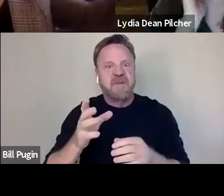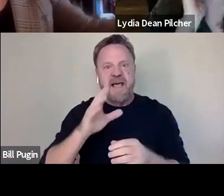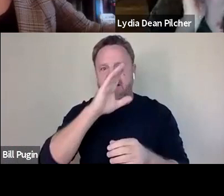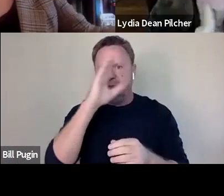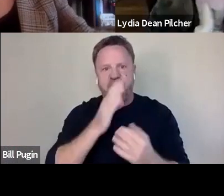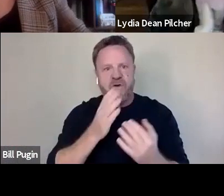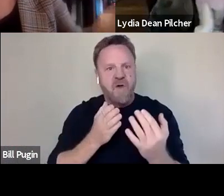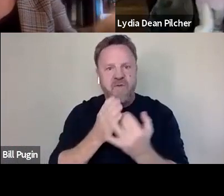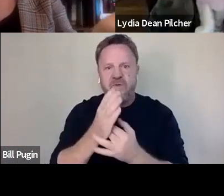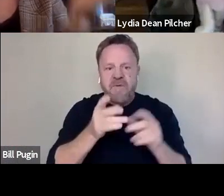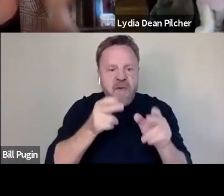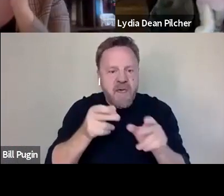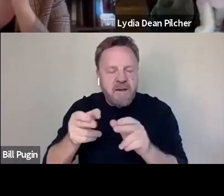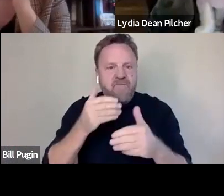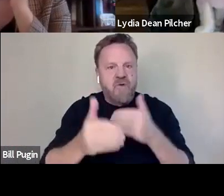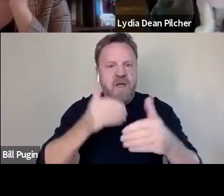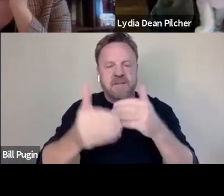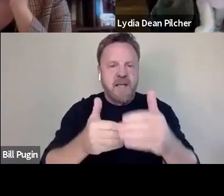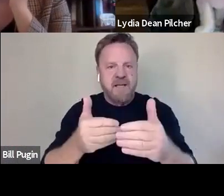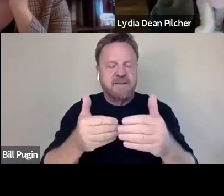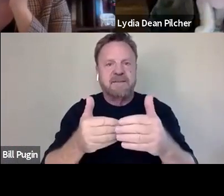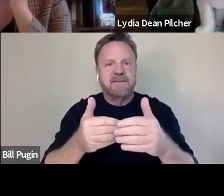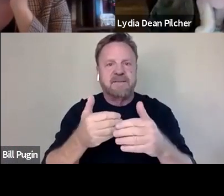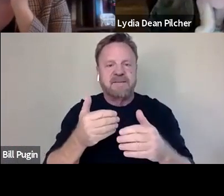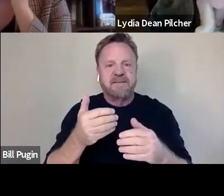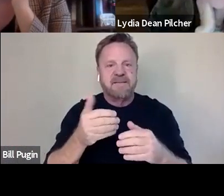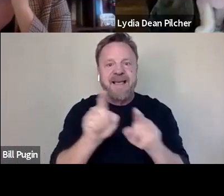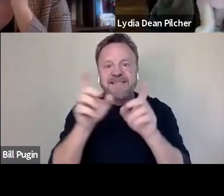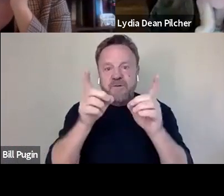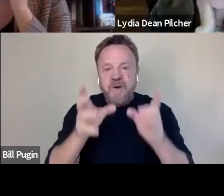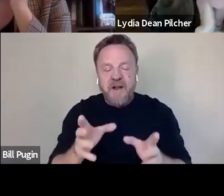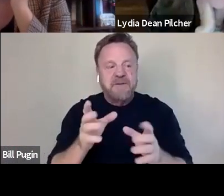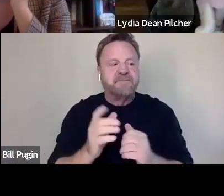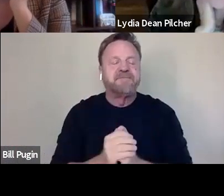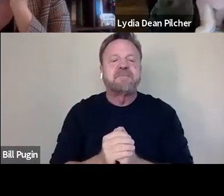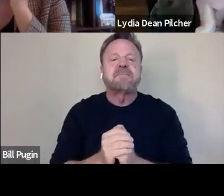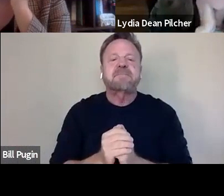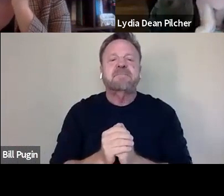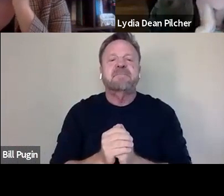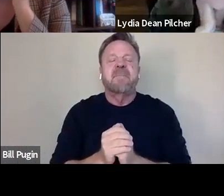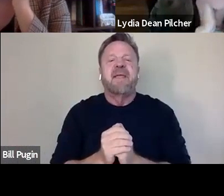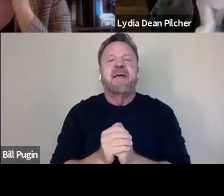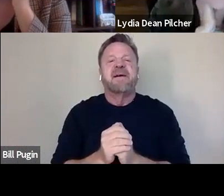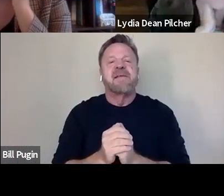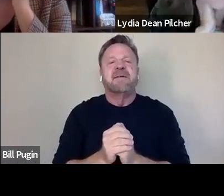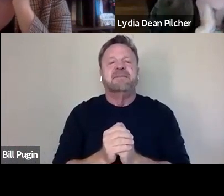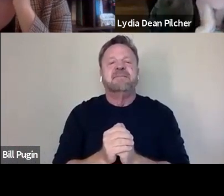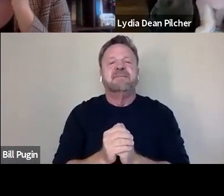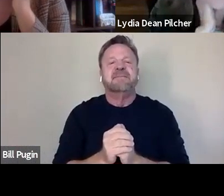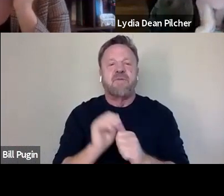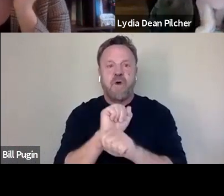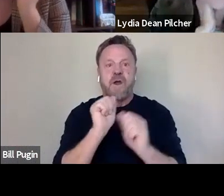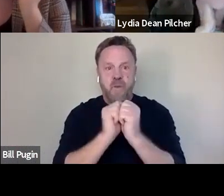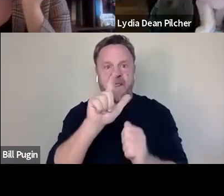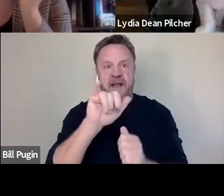through the editing process on a feature before as a director with Lydia. And, you